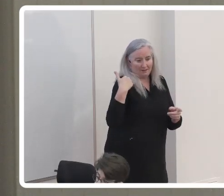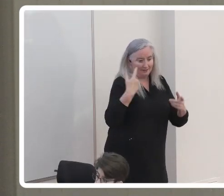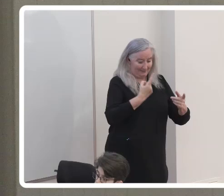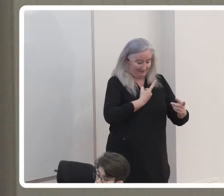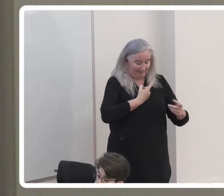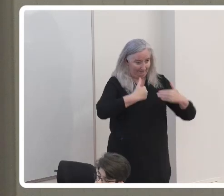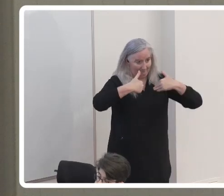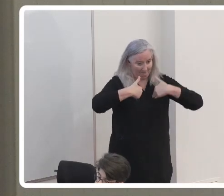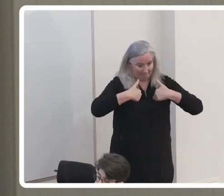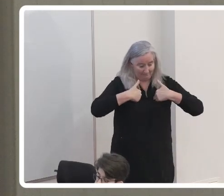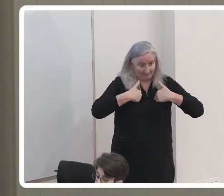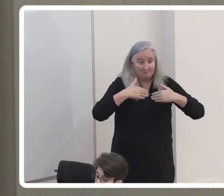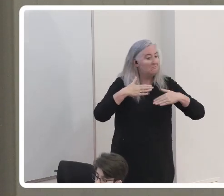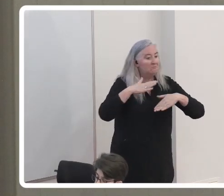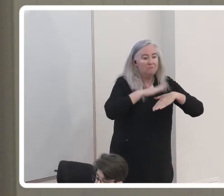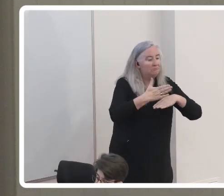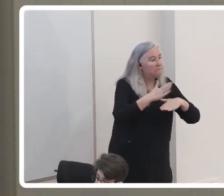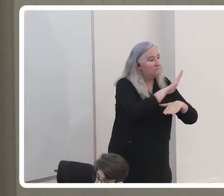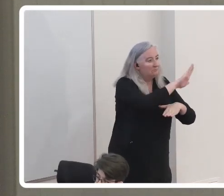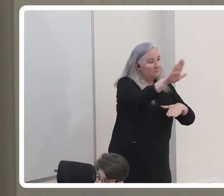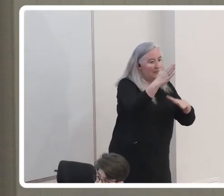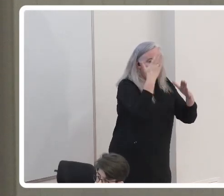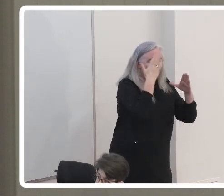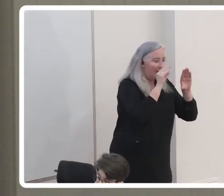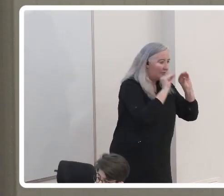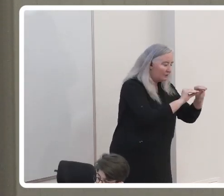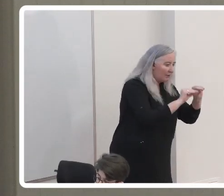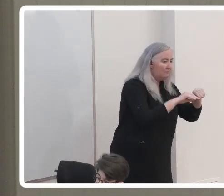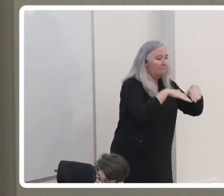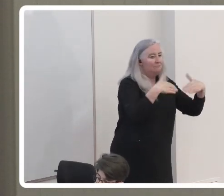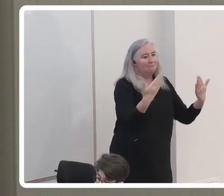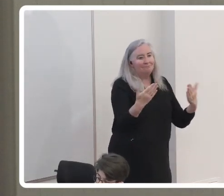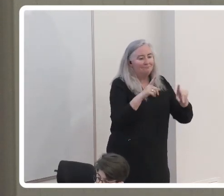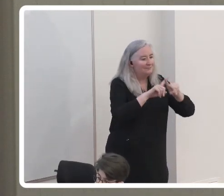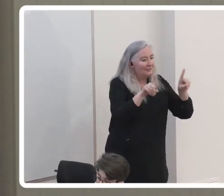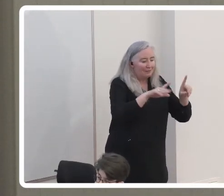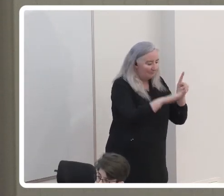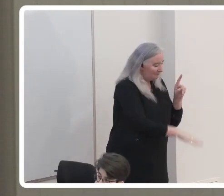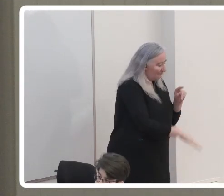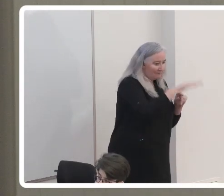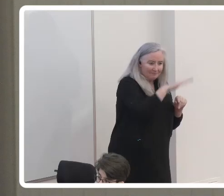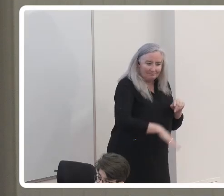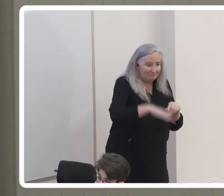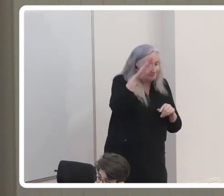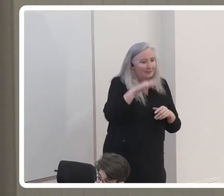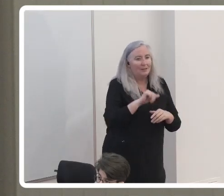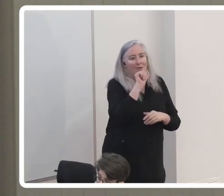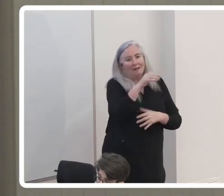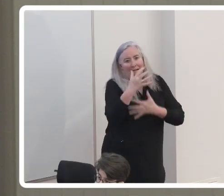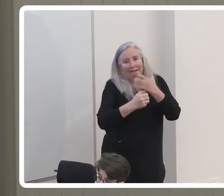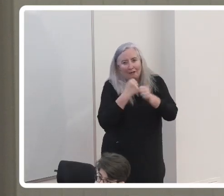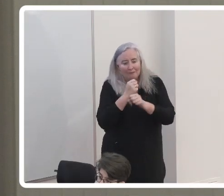that irrespective of our educational or other backgrounds or years of